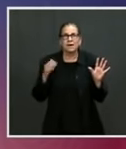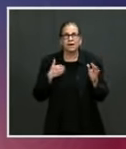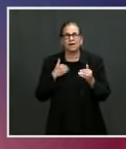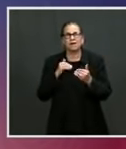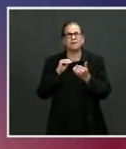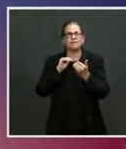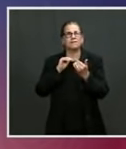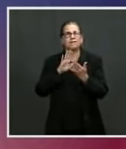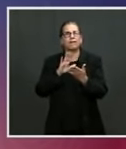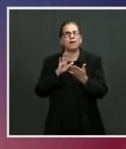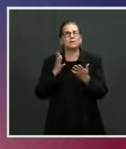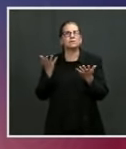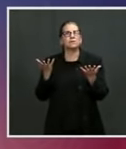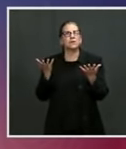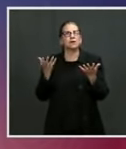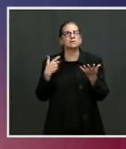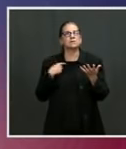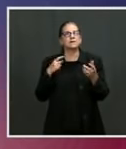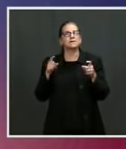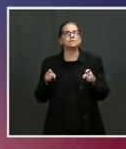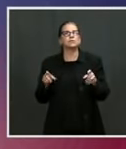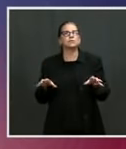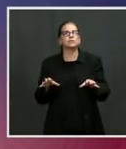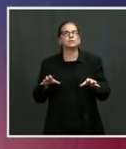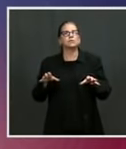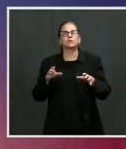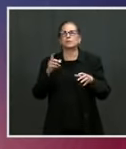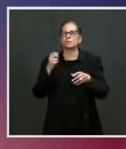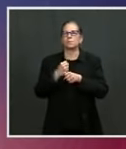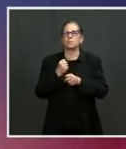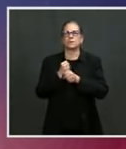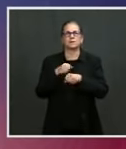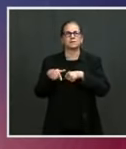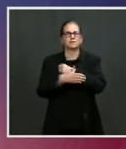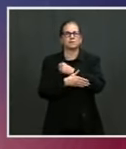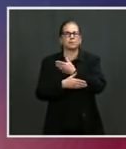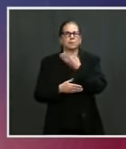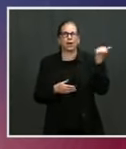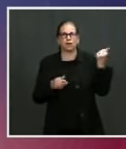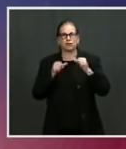fuller, freer, and more just. We must remember